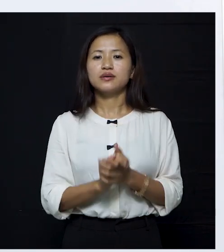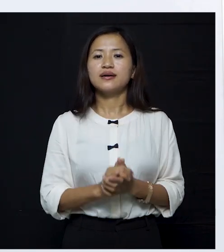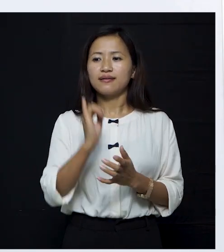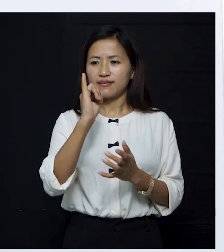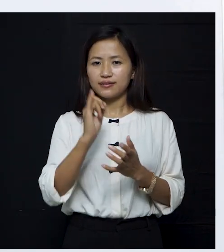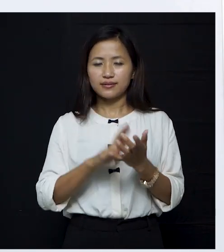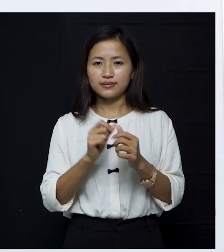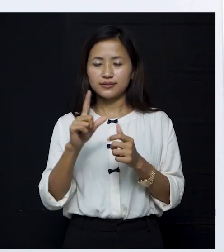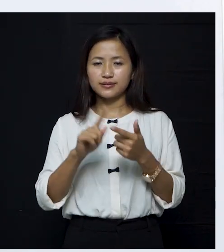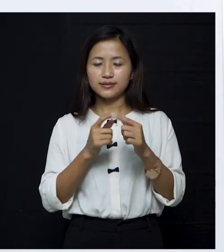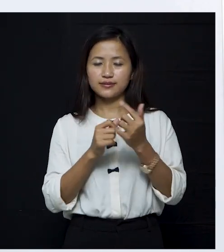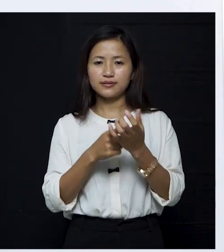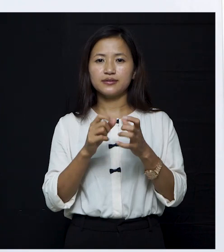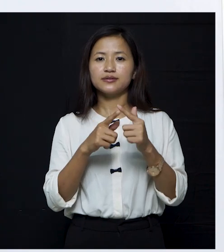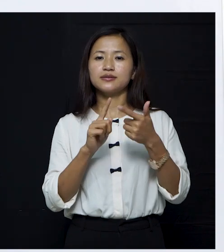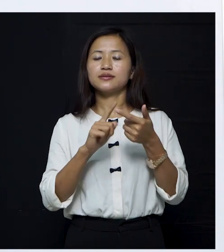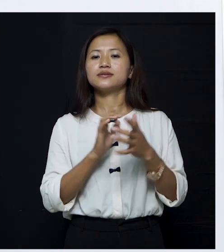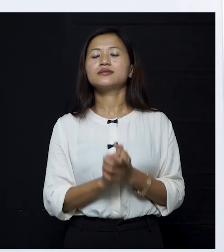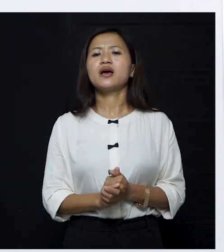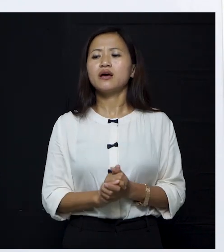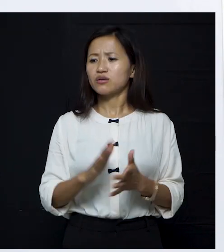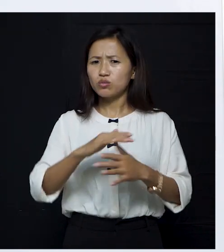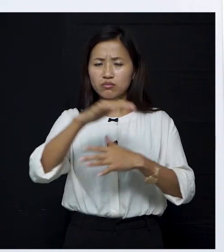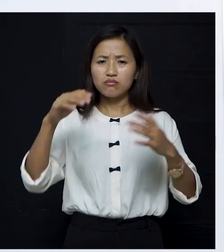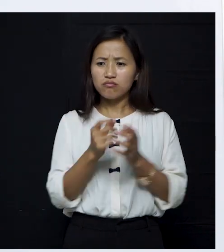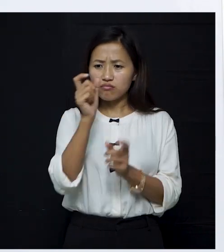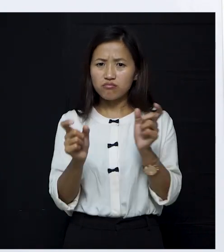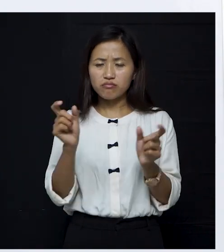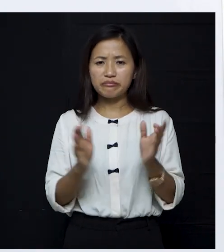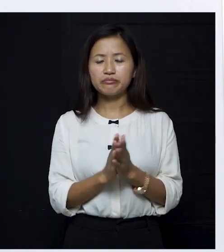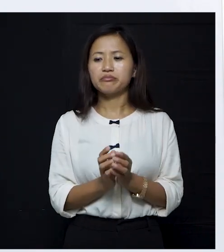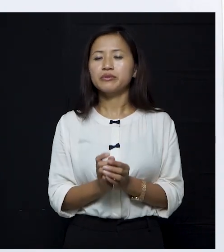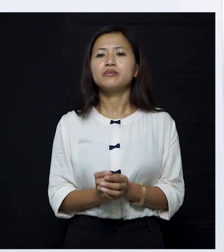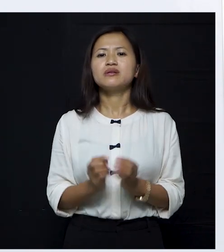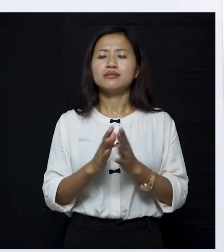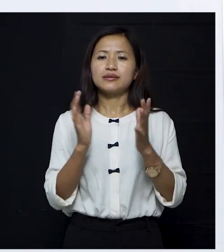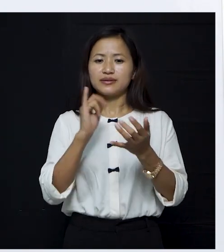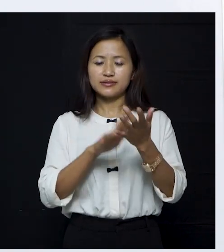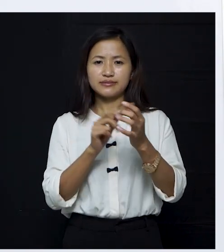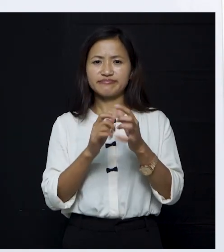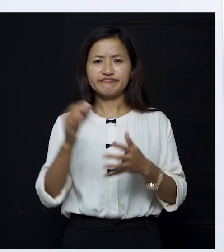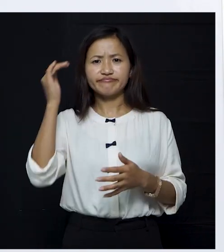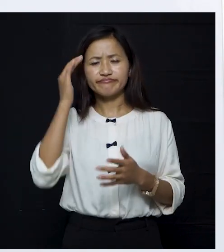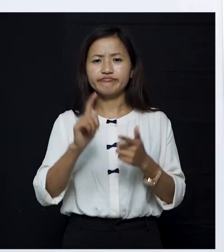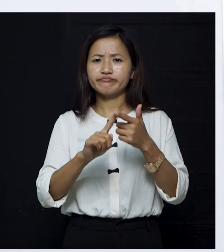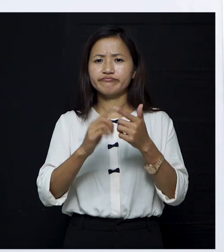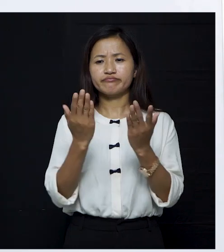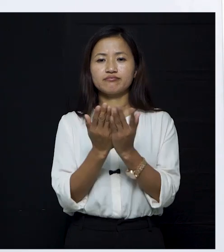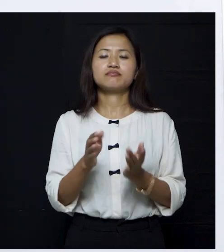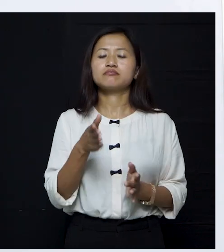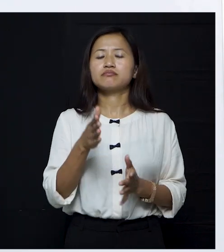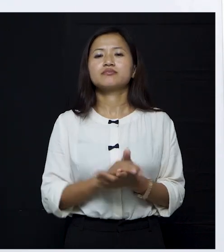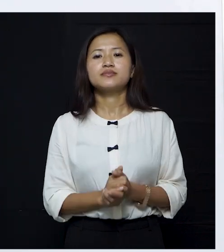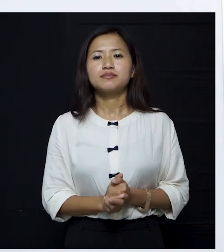illiterate. That is the consumers, majority of the consumers are illiterate. Illiterate means not educated, okay? And